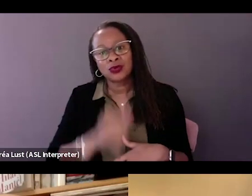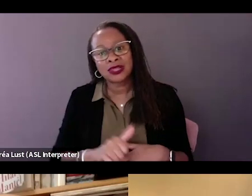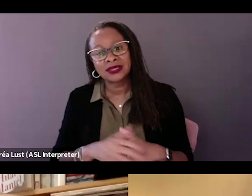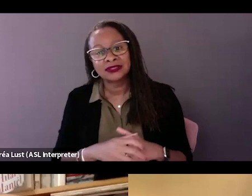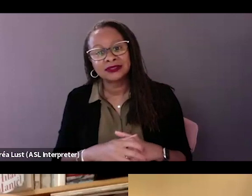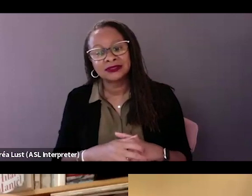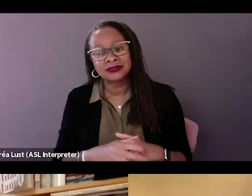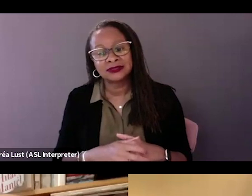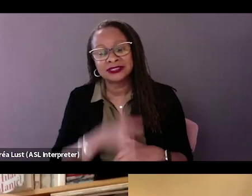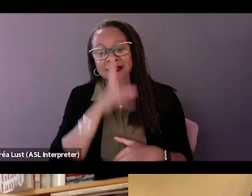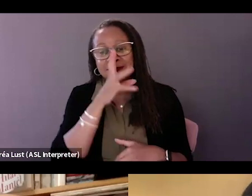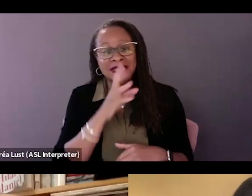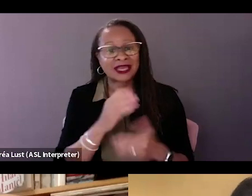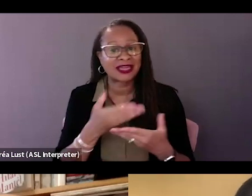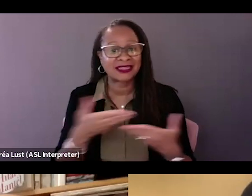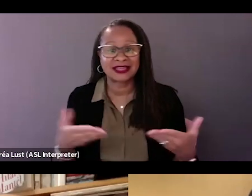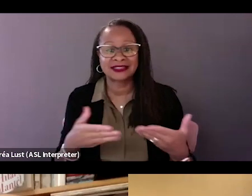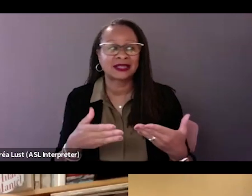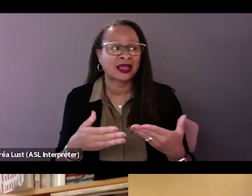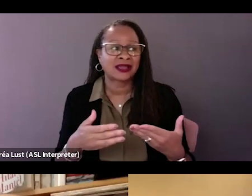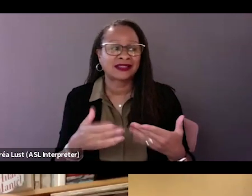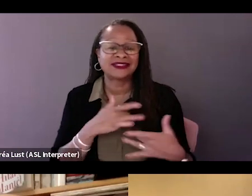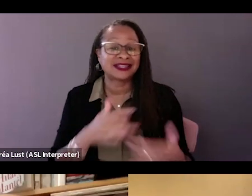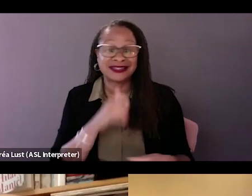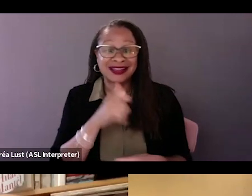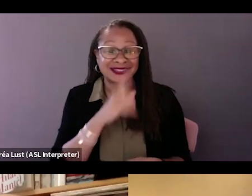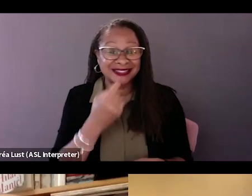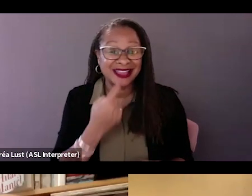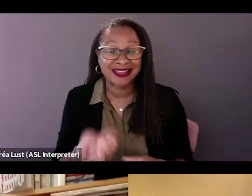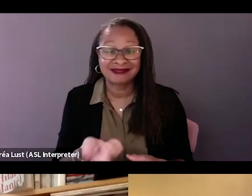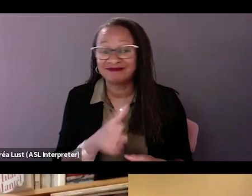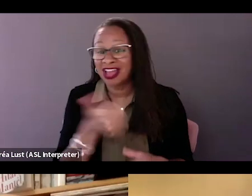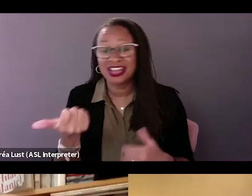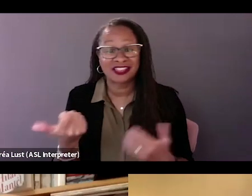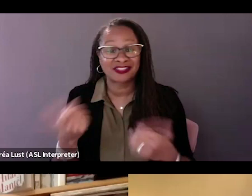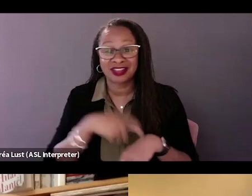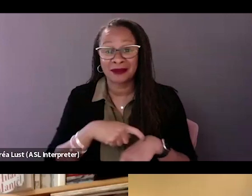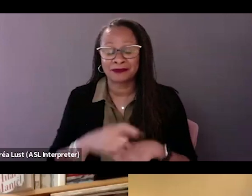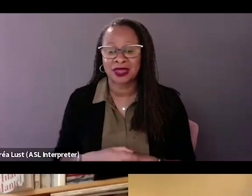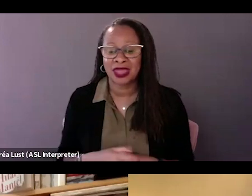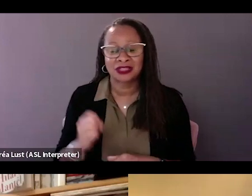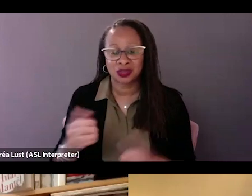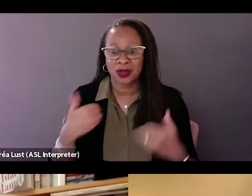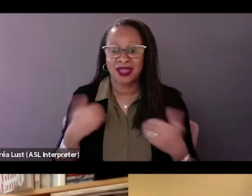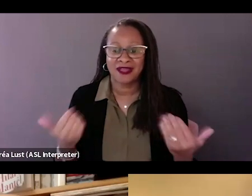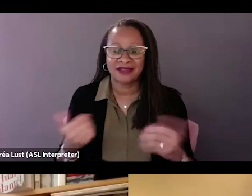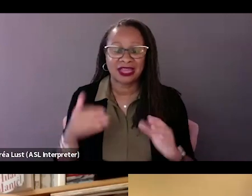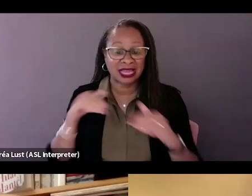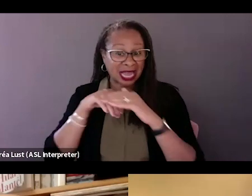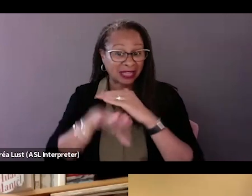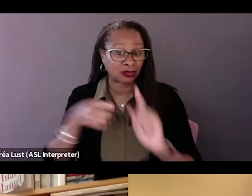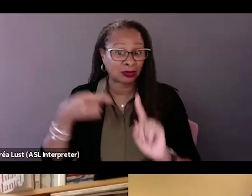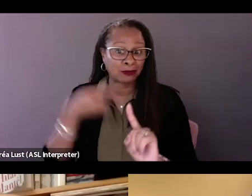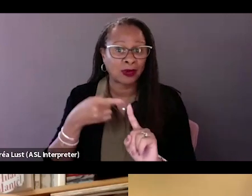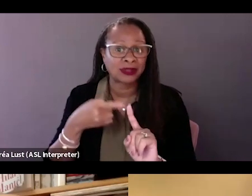and saying things that they wouldn't otherwise. And so when that happened, I suddenly had an entry point into what people